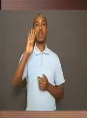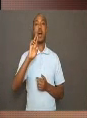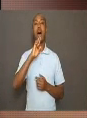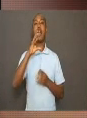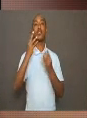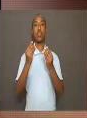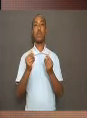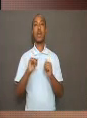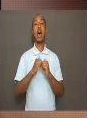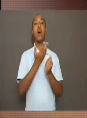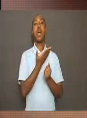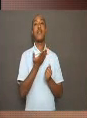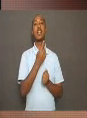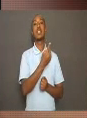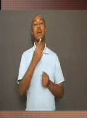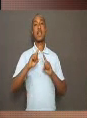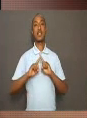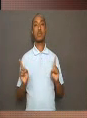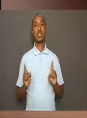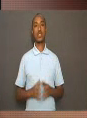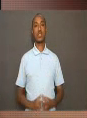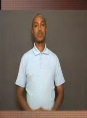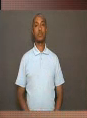there are some exceptions.